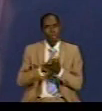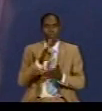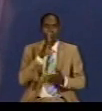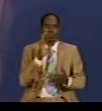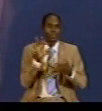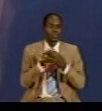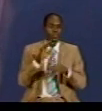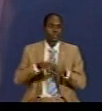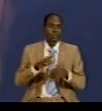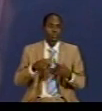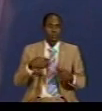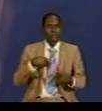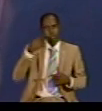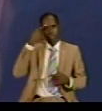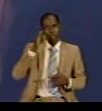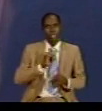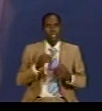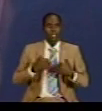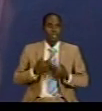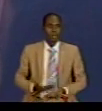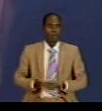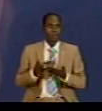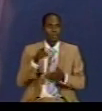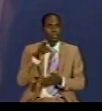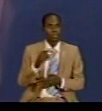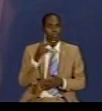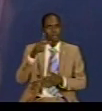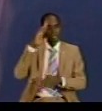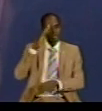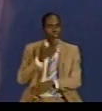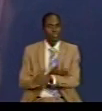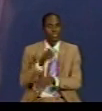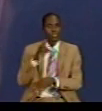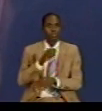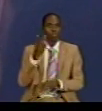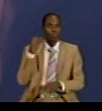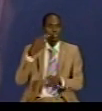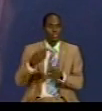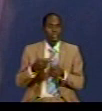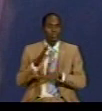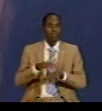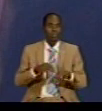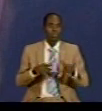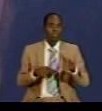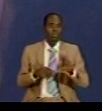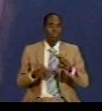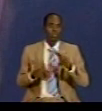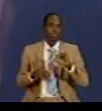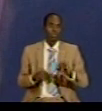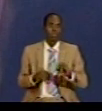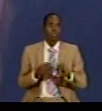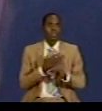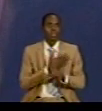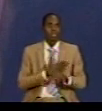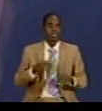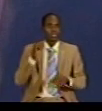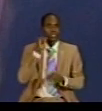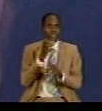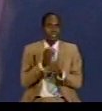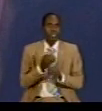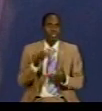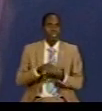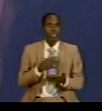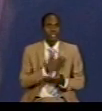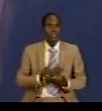son, and she said, "Now will I praise the Lord." Therefore she called his name Judah,